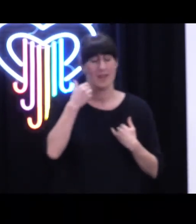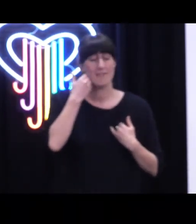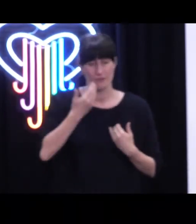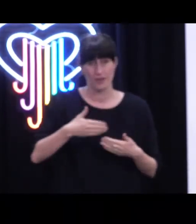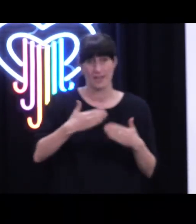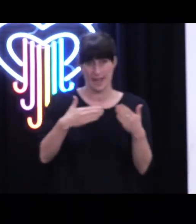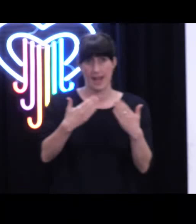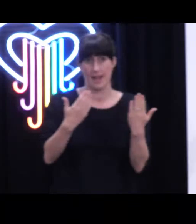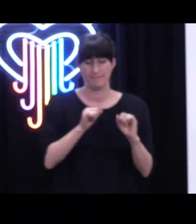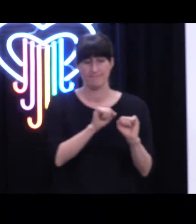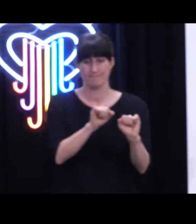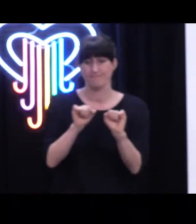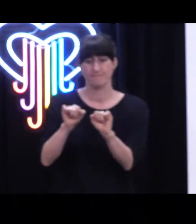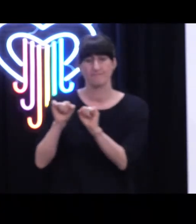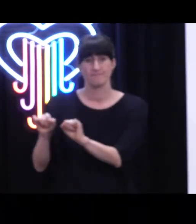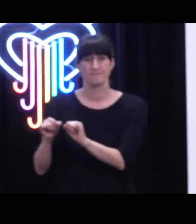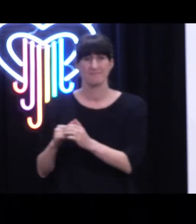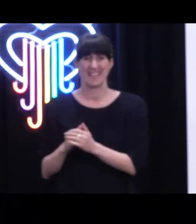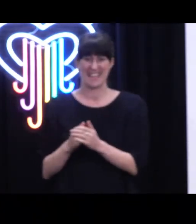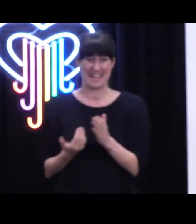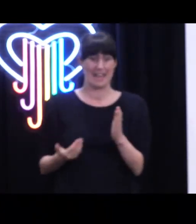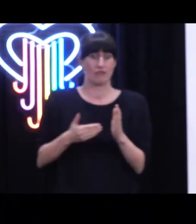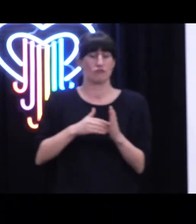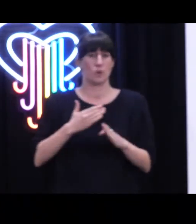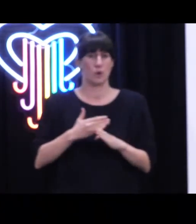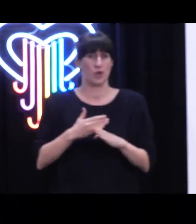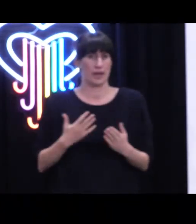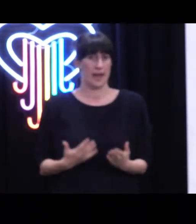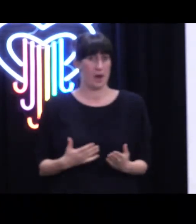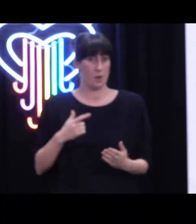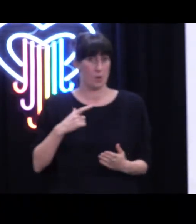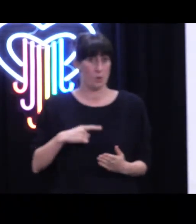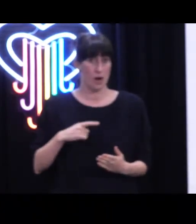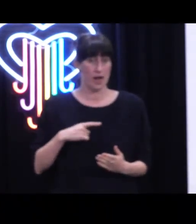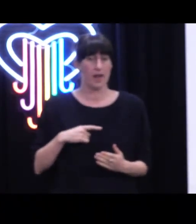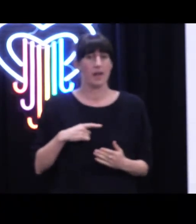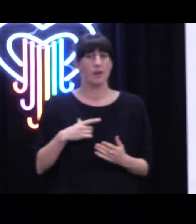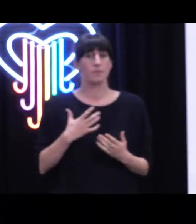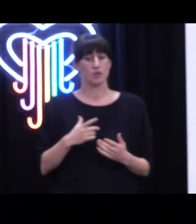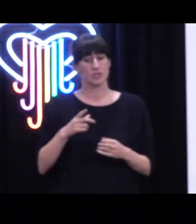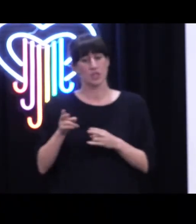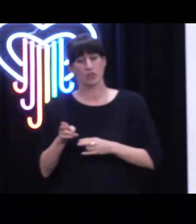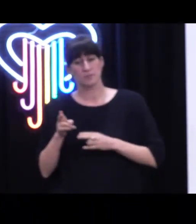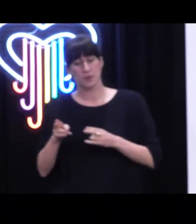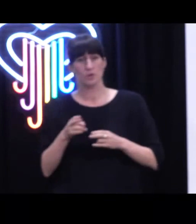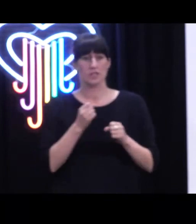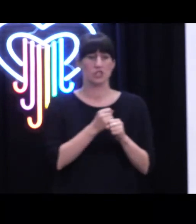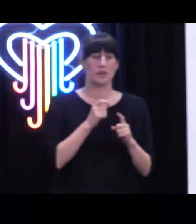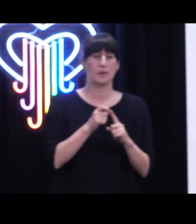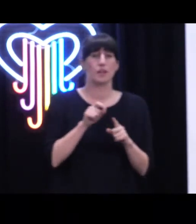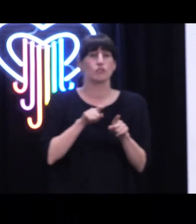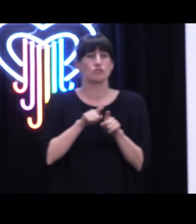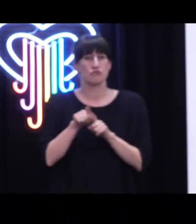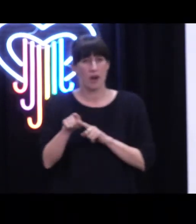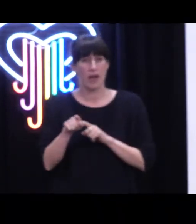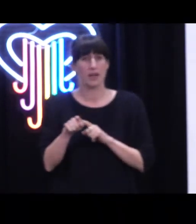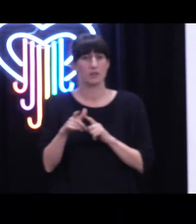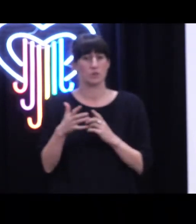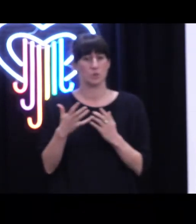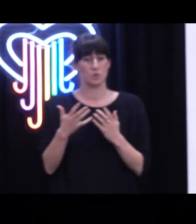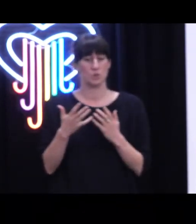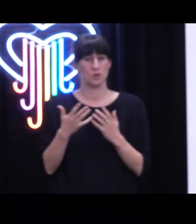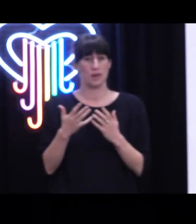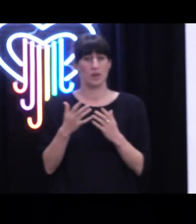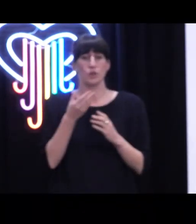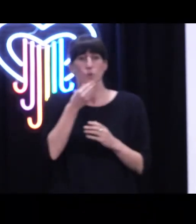referrals at the moment because GPs, hospices and hospitals are delivering as much care as they can remotely. As one